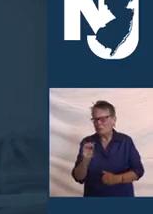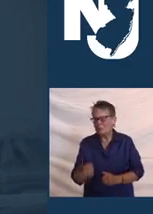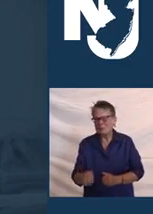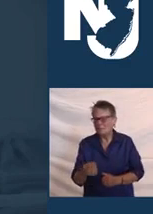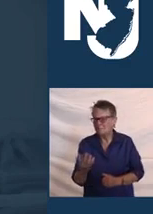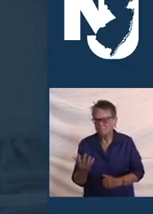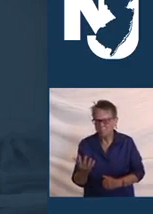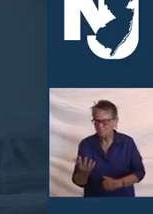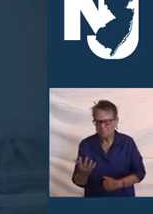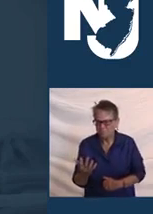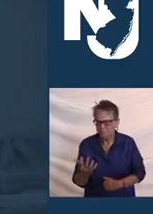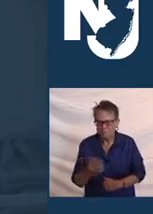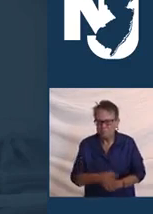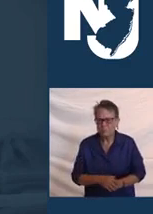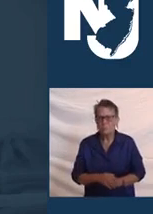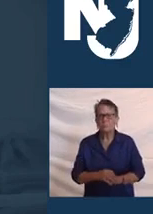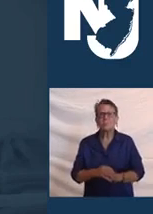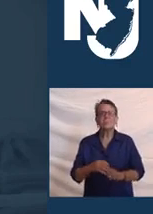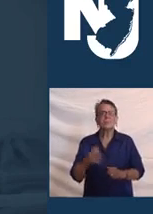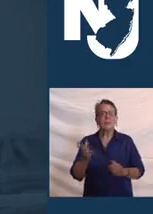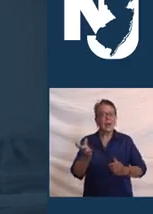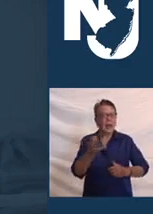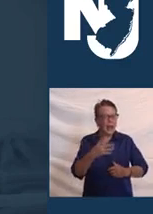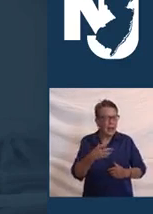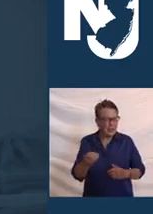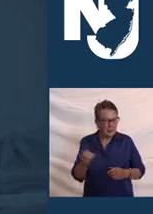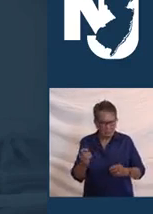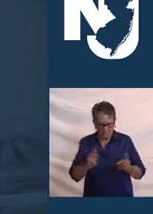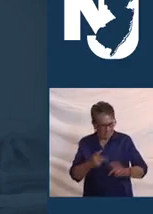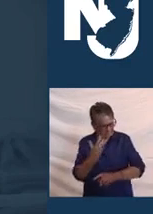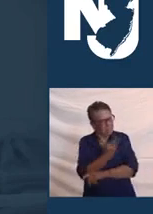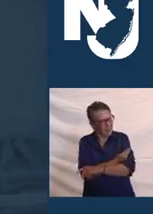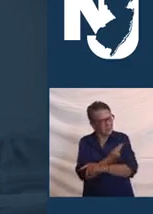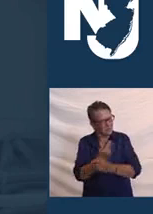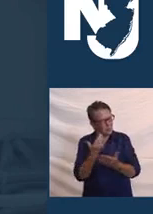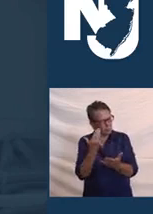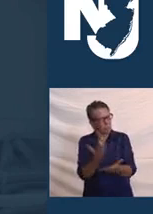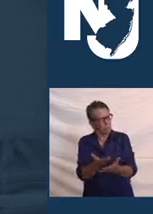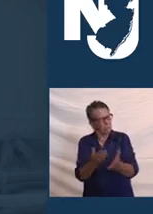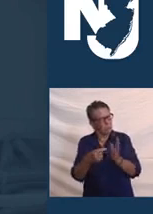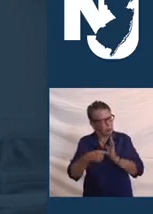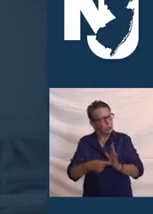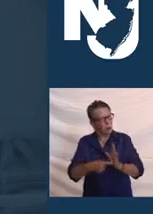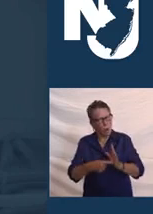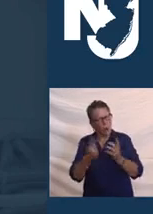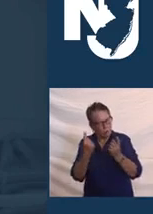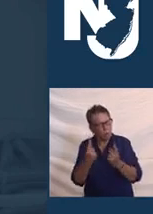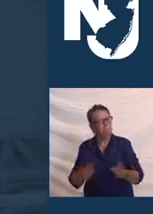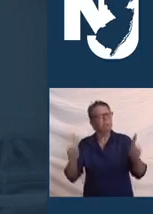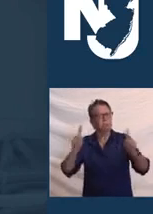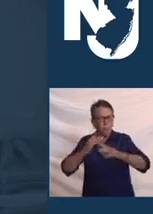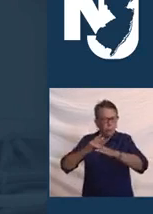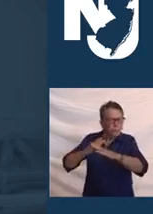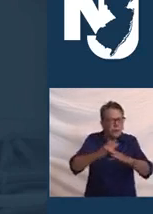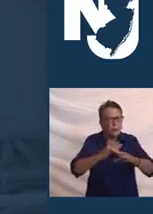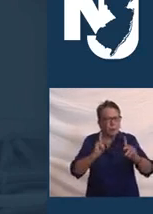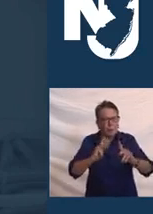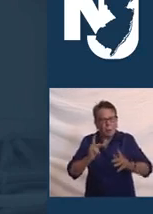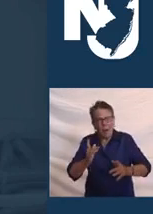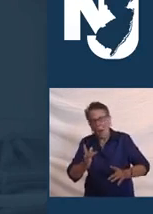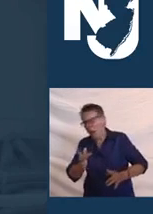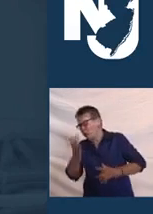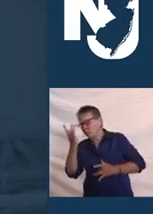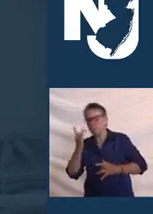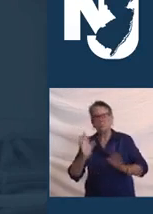clinical trials, which topped at around 95% protection against the virus, the real-world results in our state are continuing